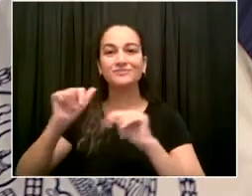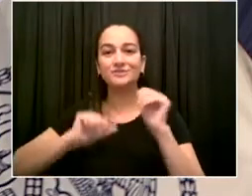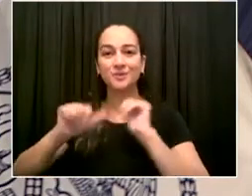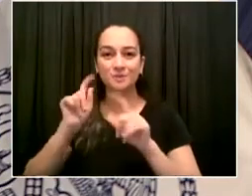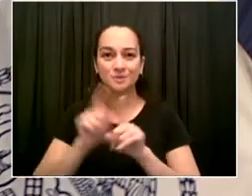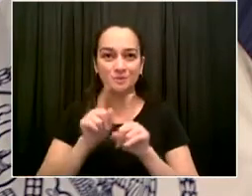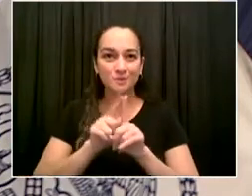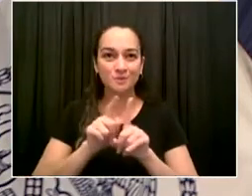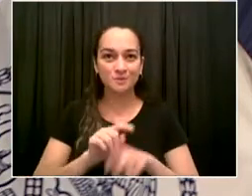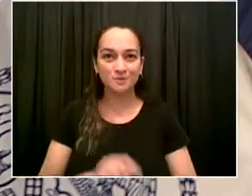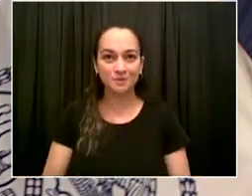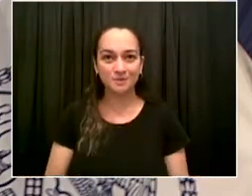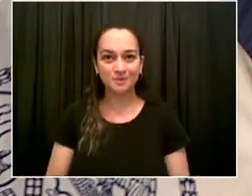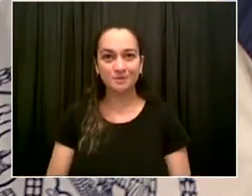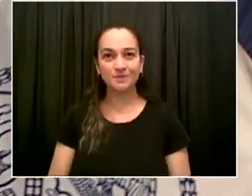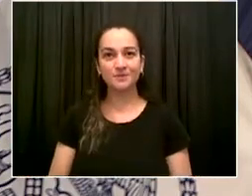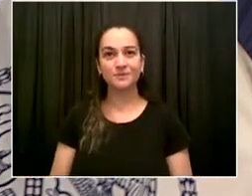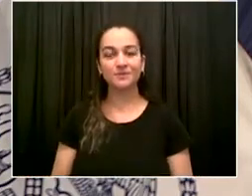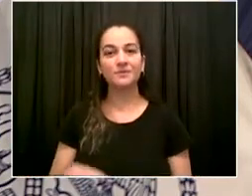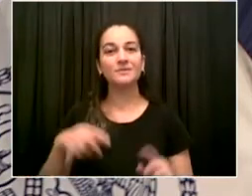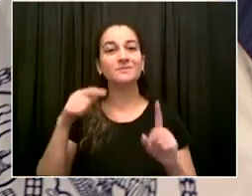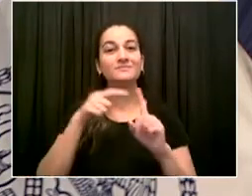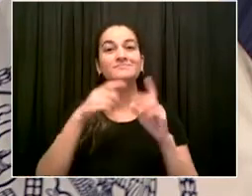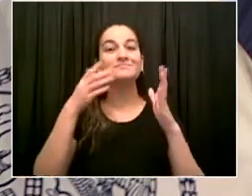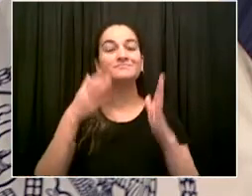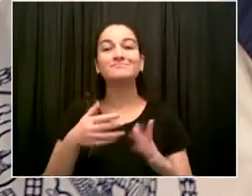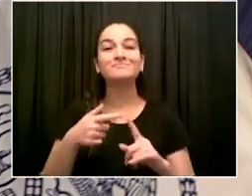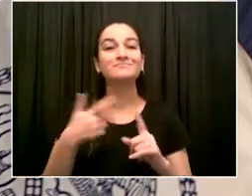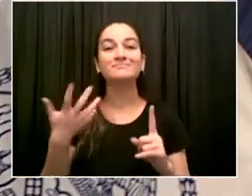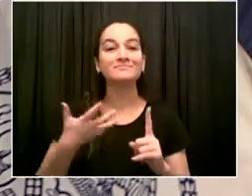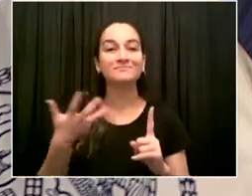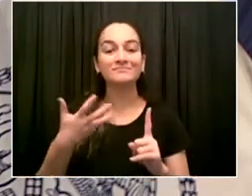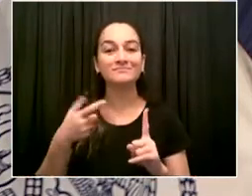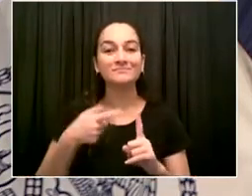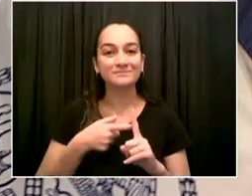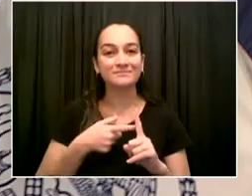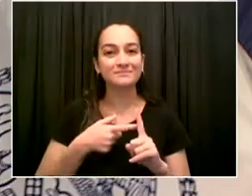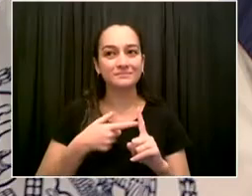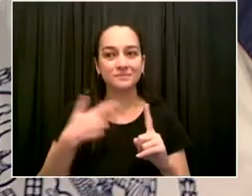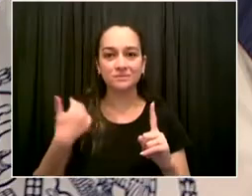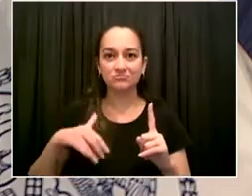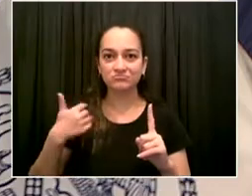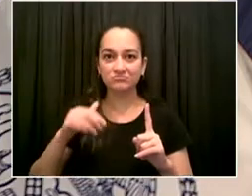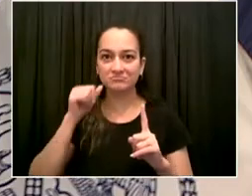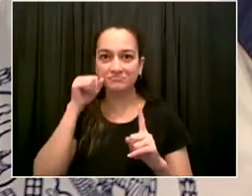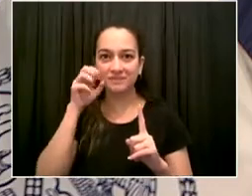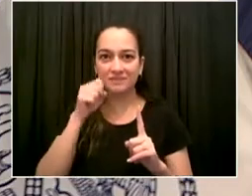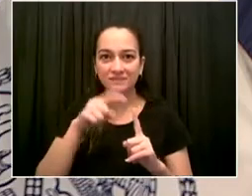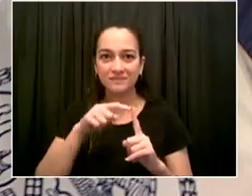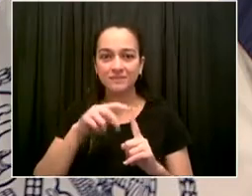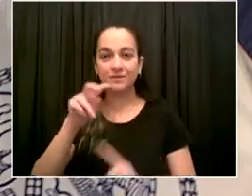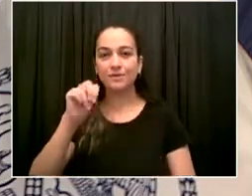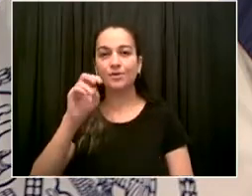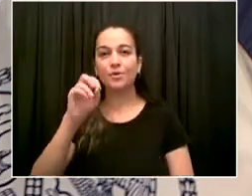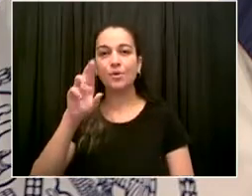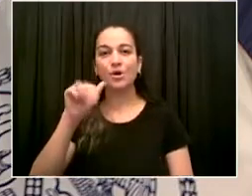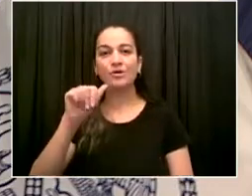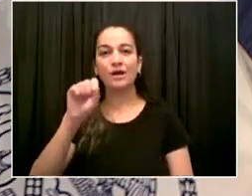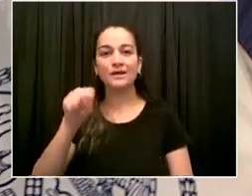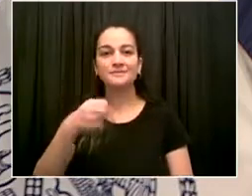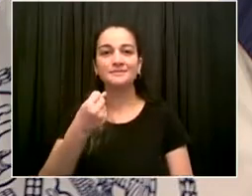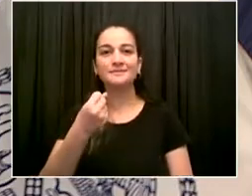think, wise, sometimes confused, but always honest and real and heartfelt